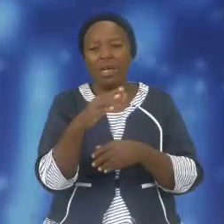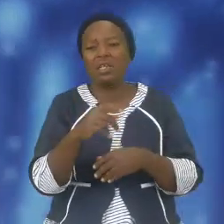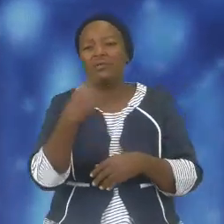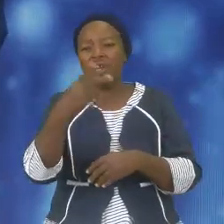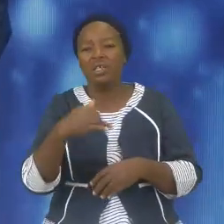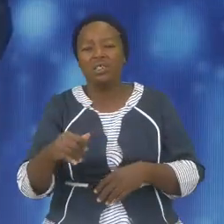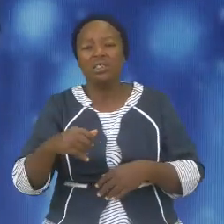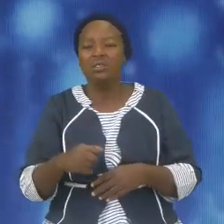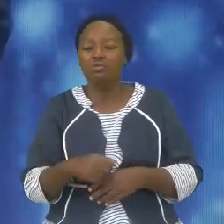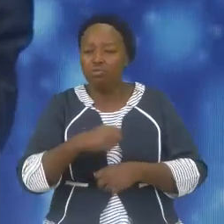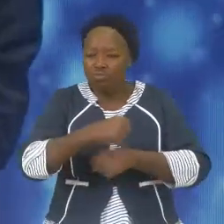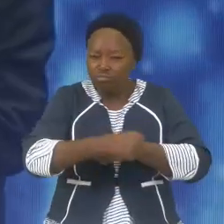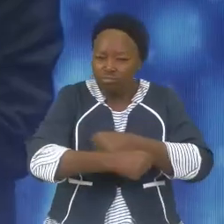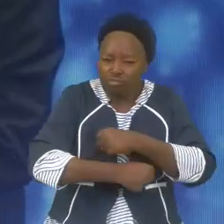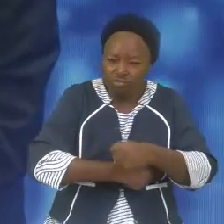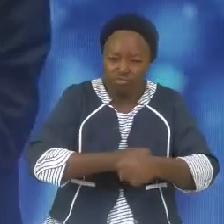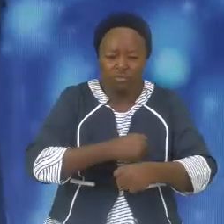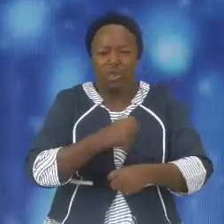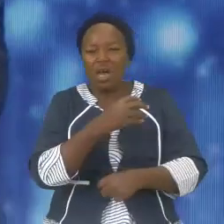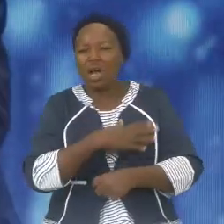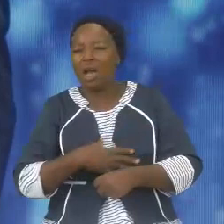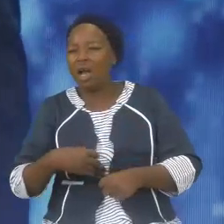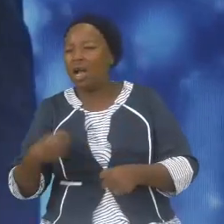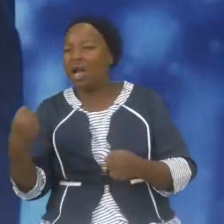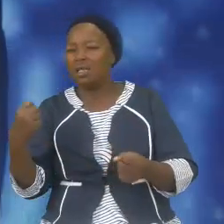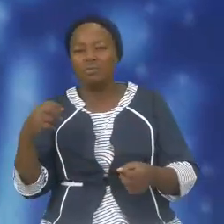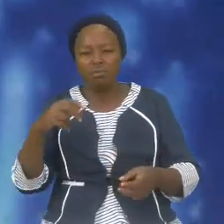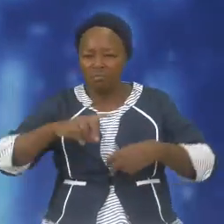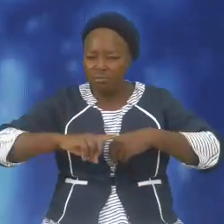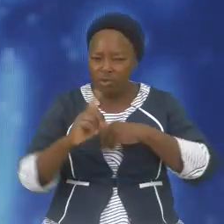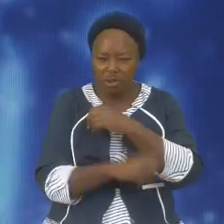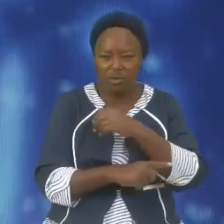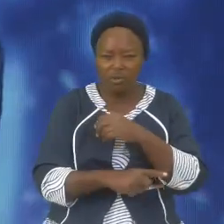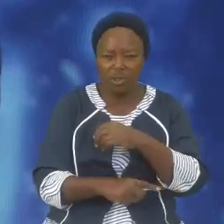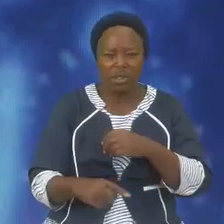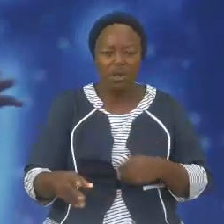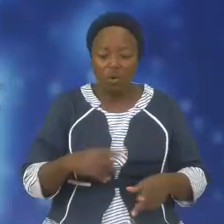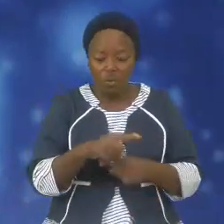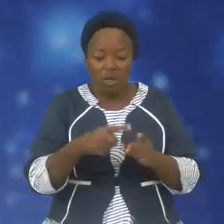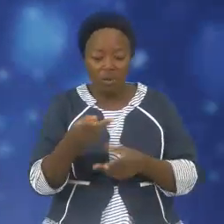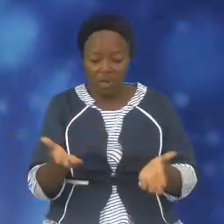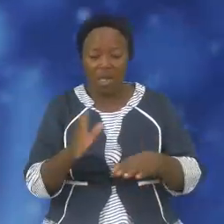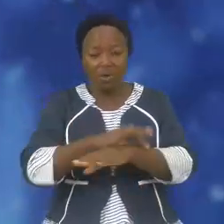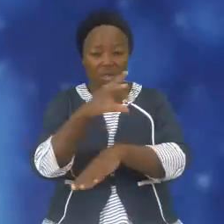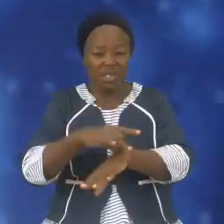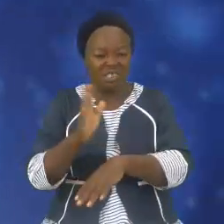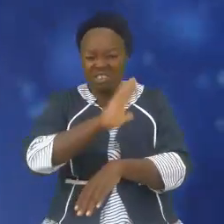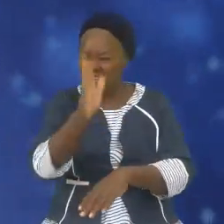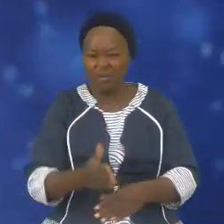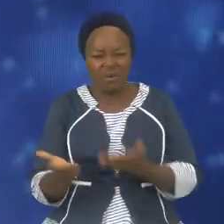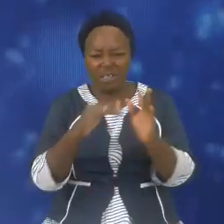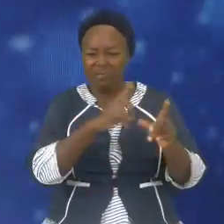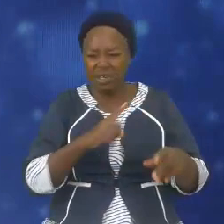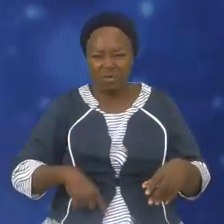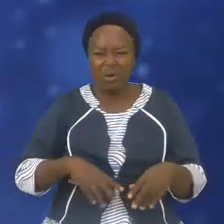they were here, they didn't serve the Lord. Their names were not written in the book of life. Maybe they were religious. Maybe they